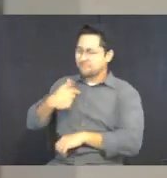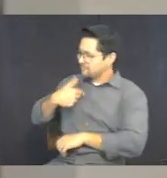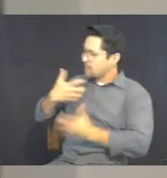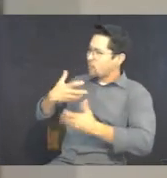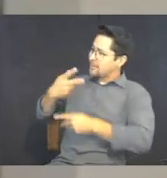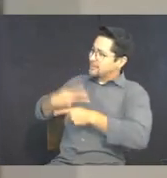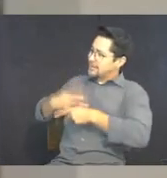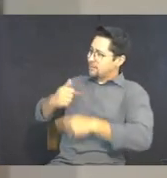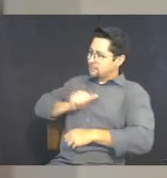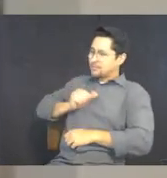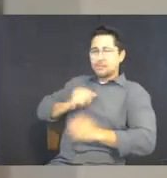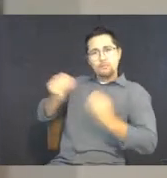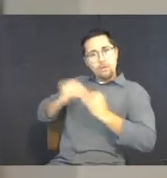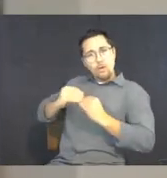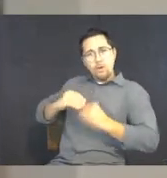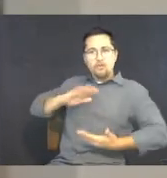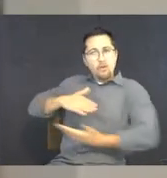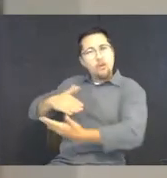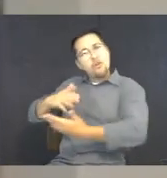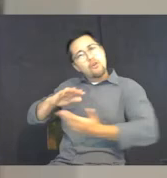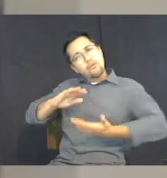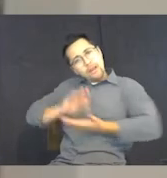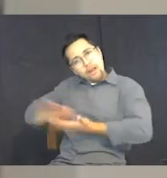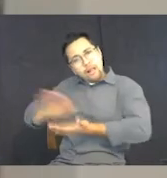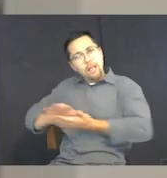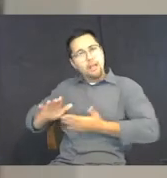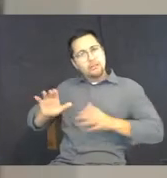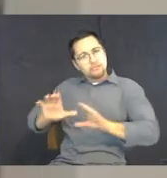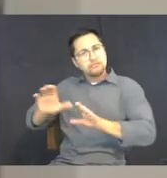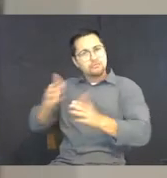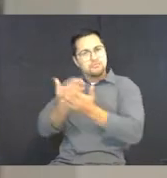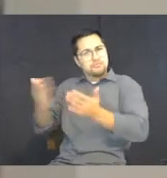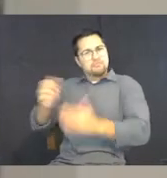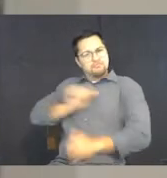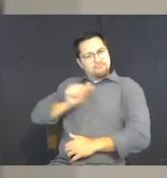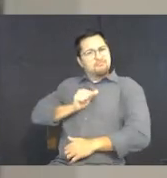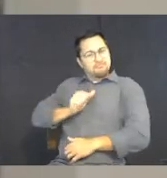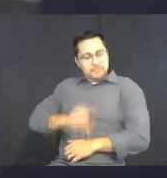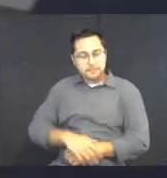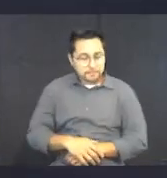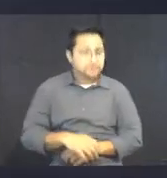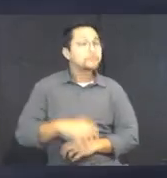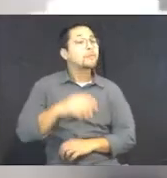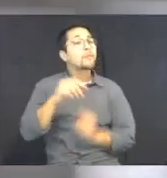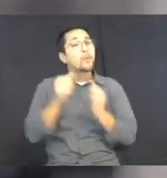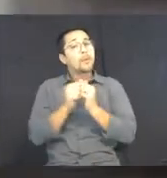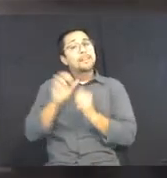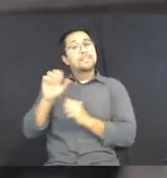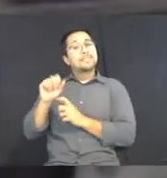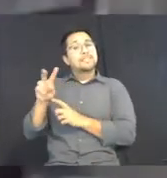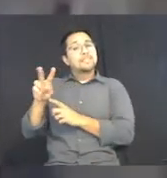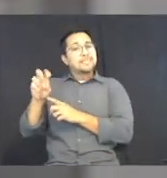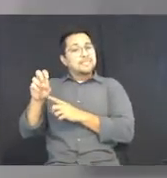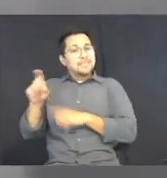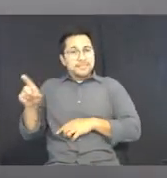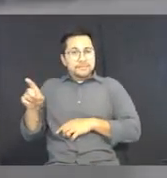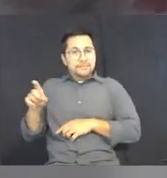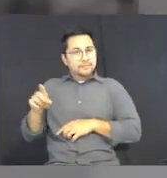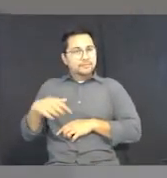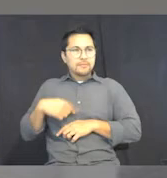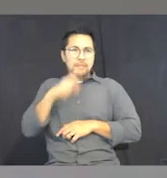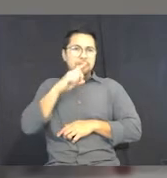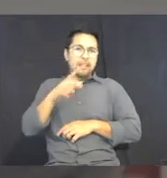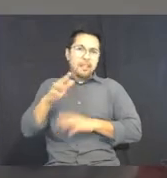him losing his keys. That's an inconvenience. It's not safety. The stove, that's a real